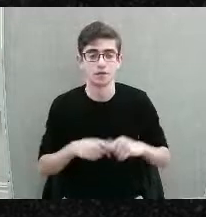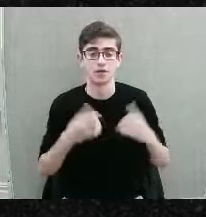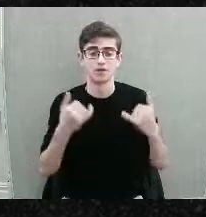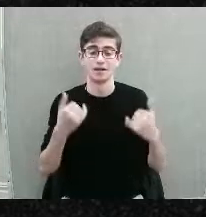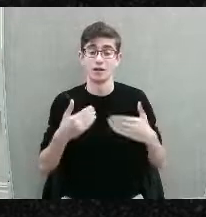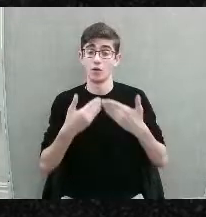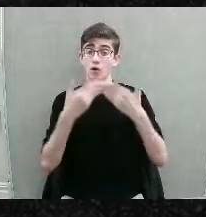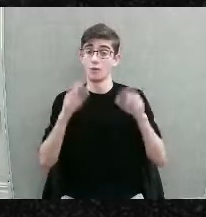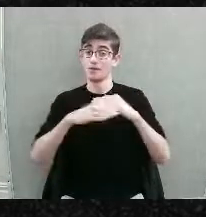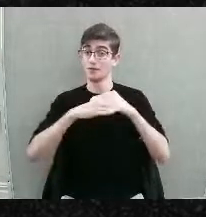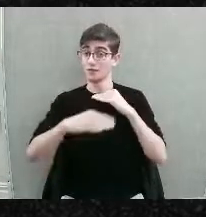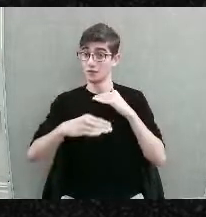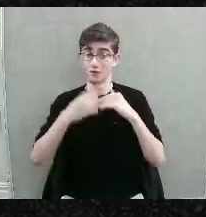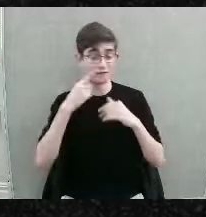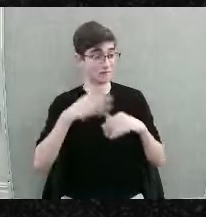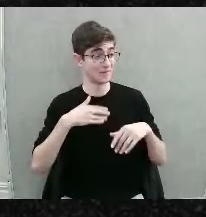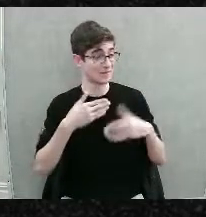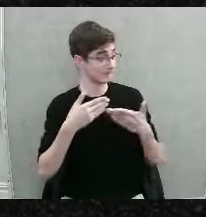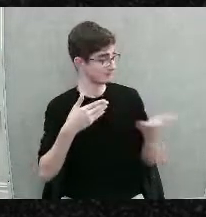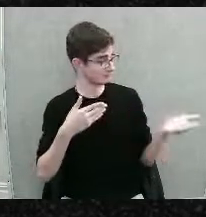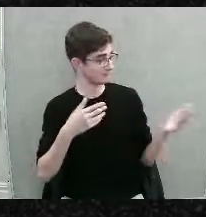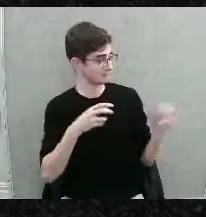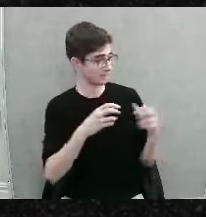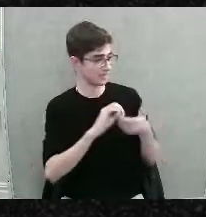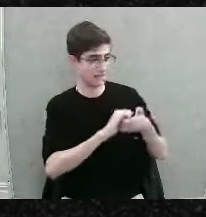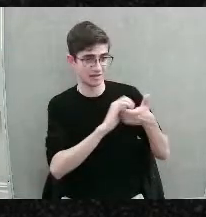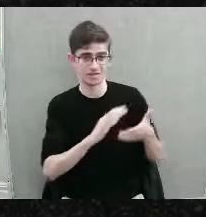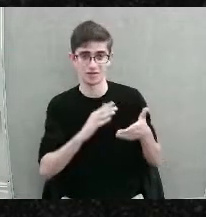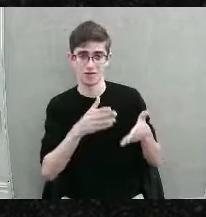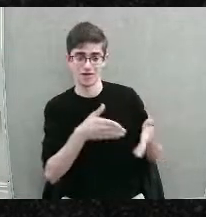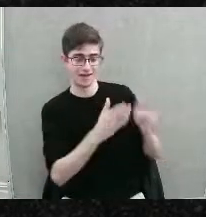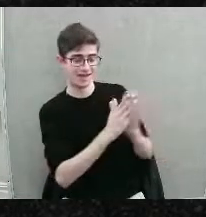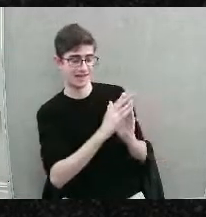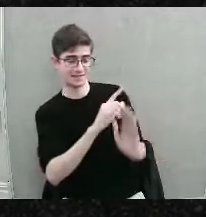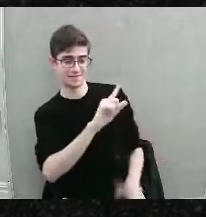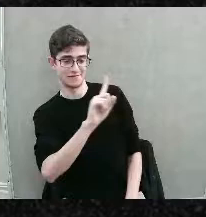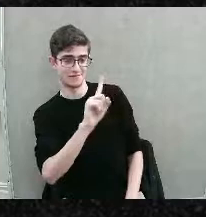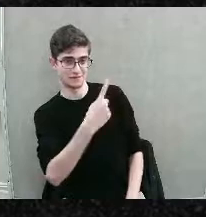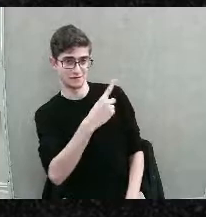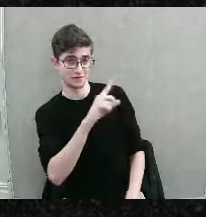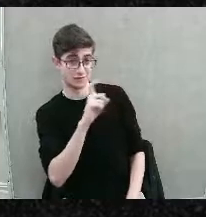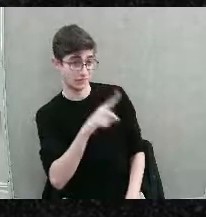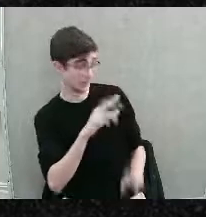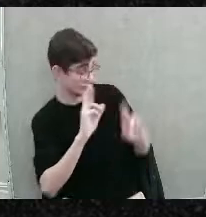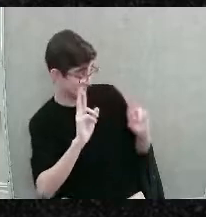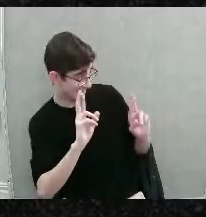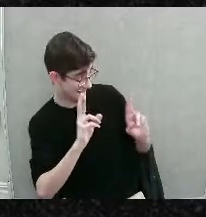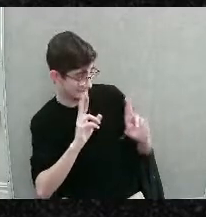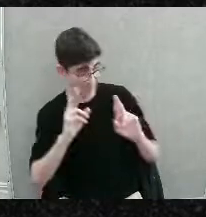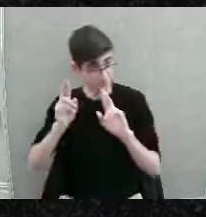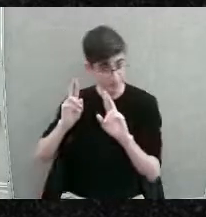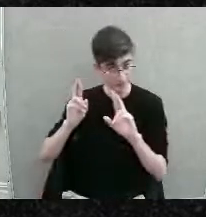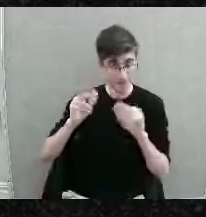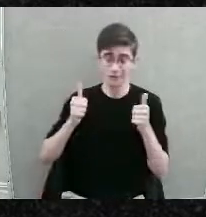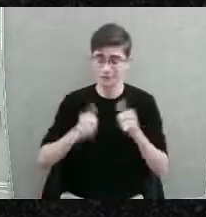my colleagues by presenting them with our first questions. Okay, everybody ready?